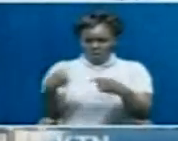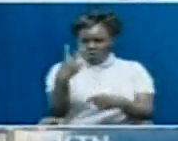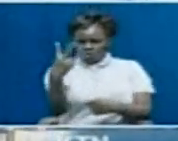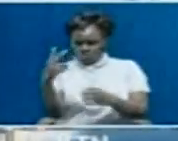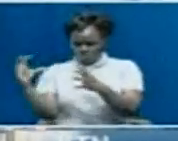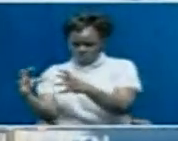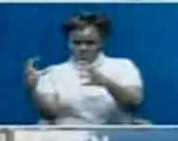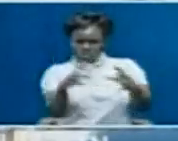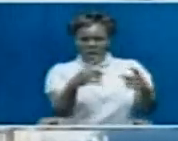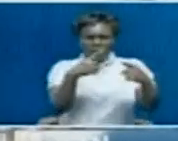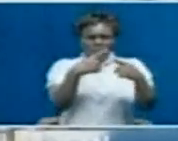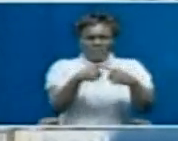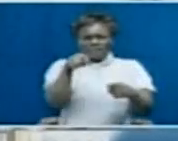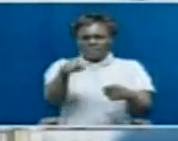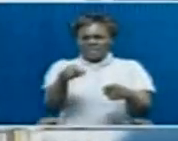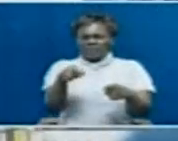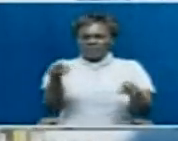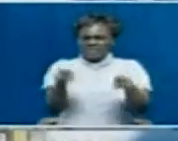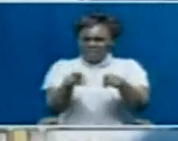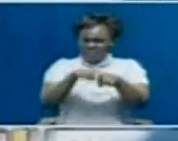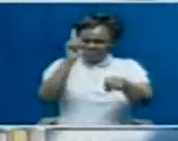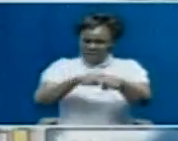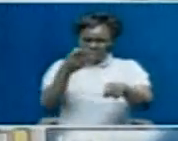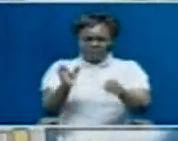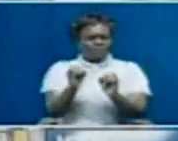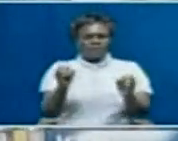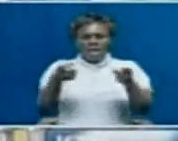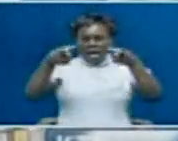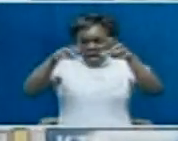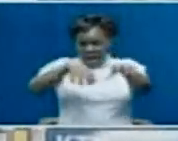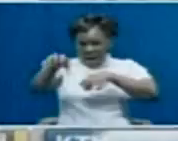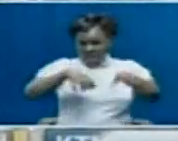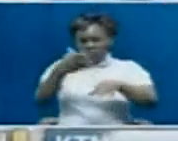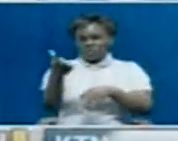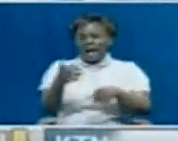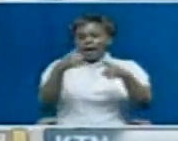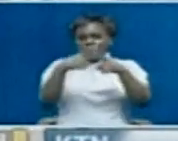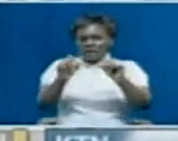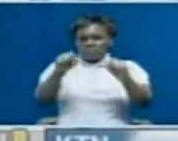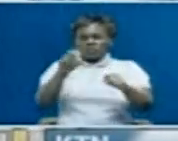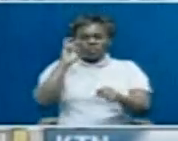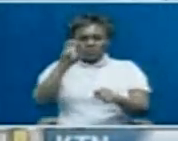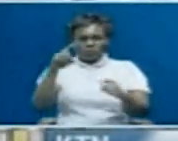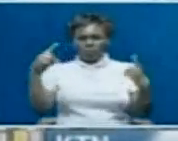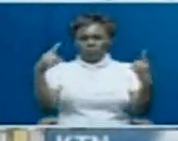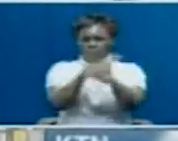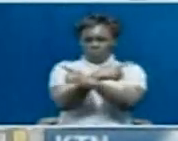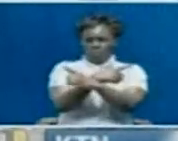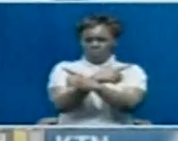people, but they were not grazing at the same time. Animals were in the park, but you could see a difference of